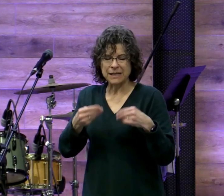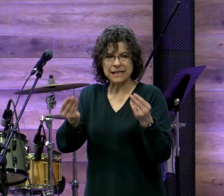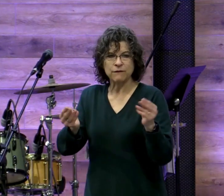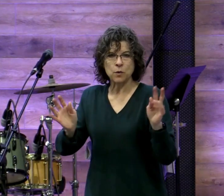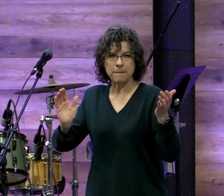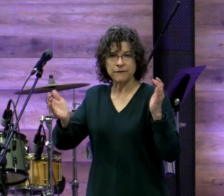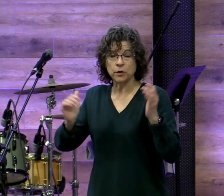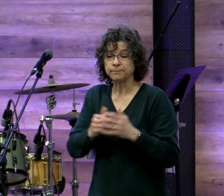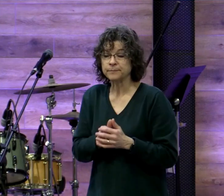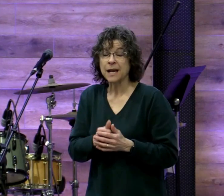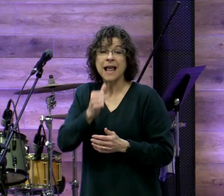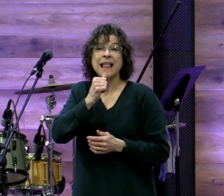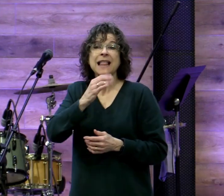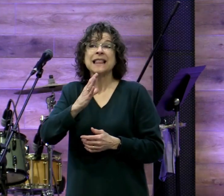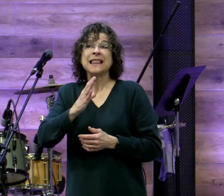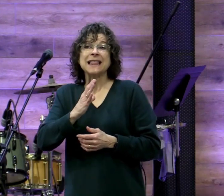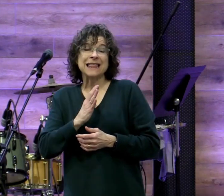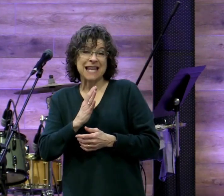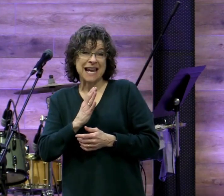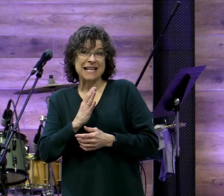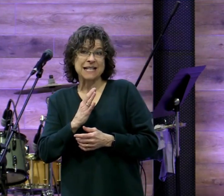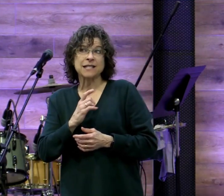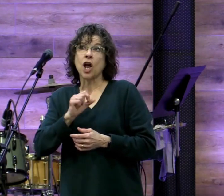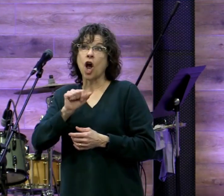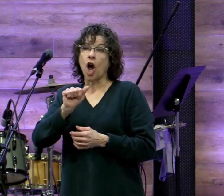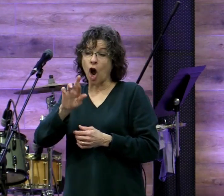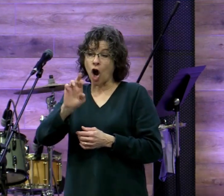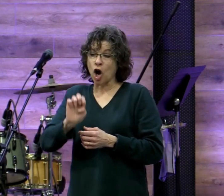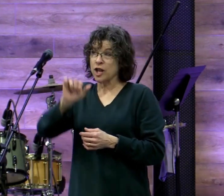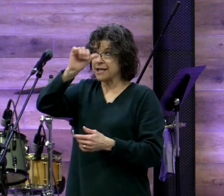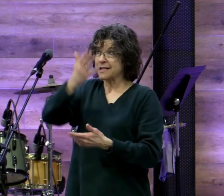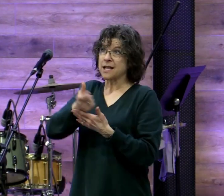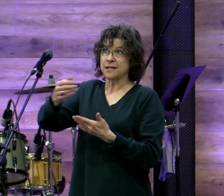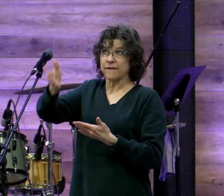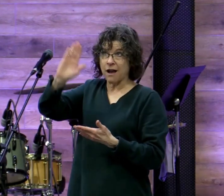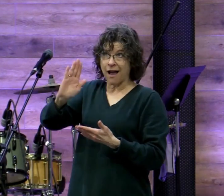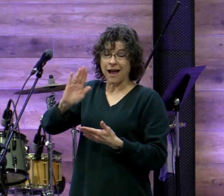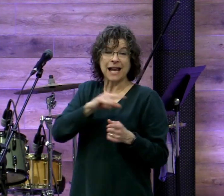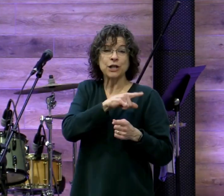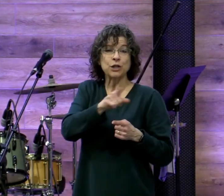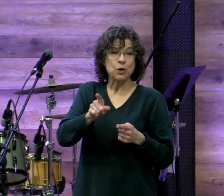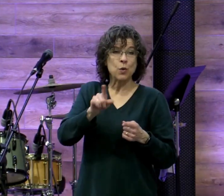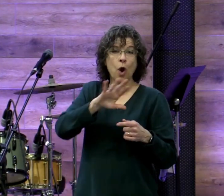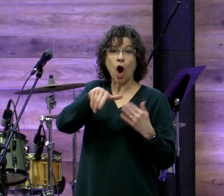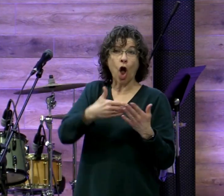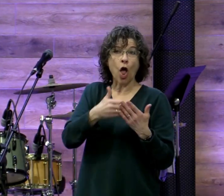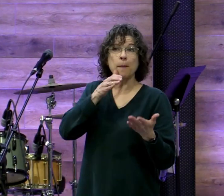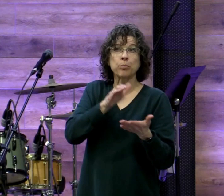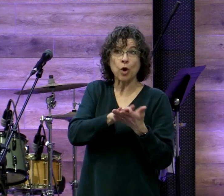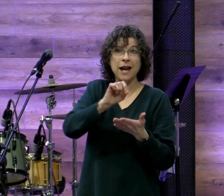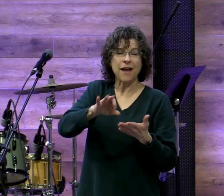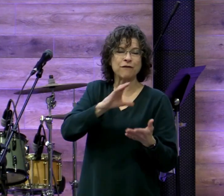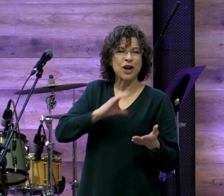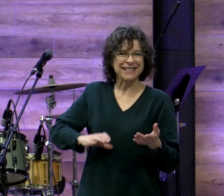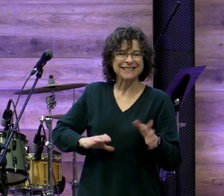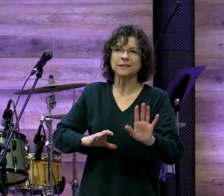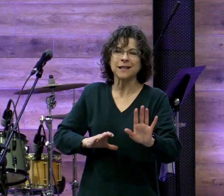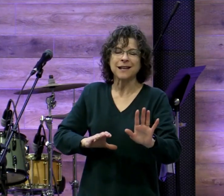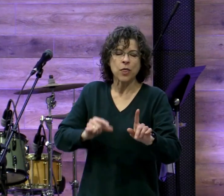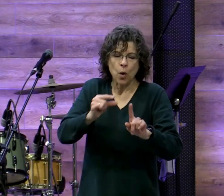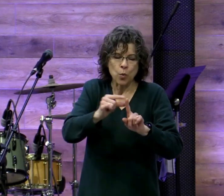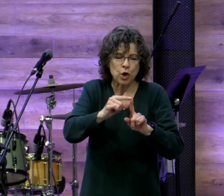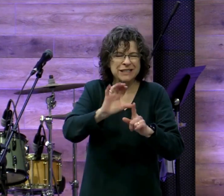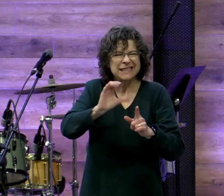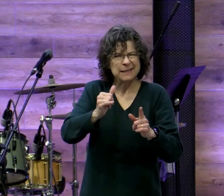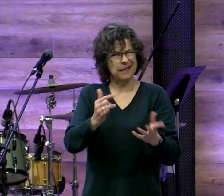Ladies are the sons of God, and you are the bride of Christ. We just all have to expand our mind here to get these metaphors. But is today the day where you say yes to Jesus